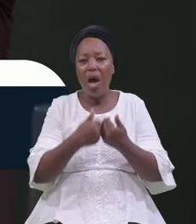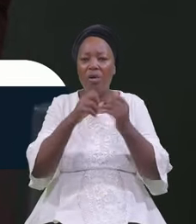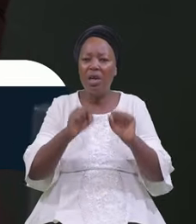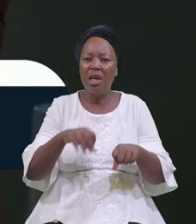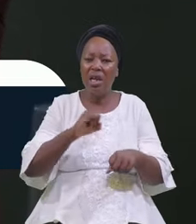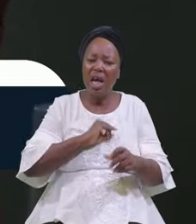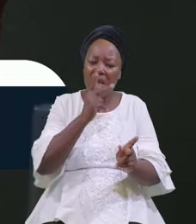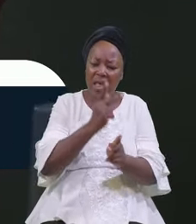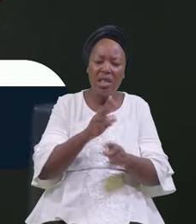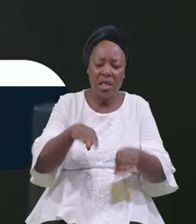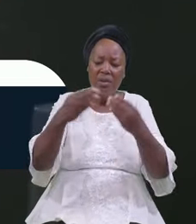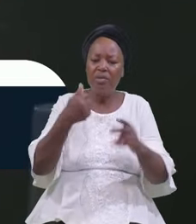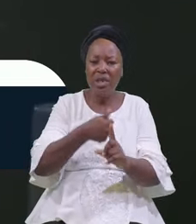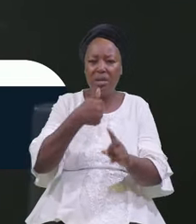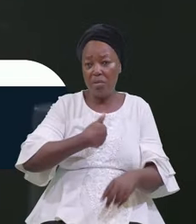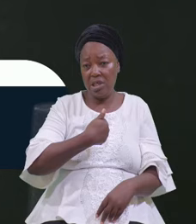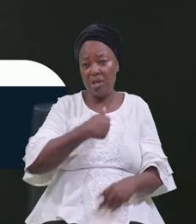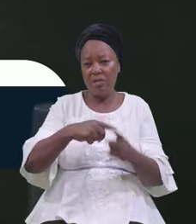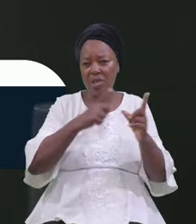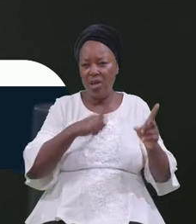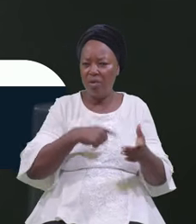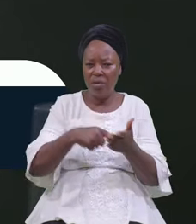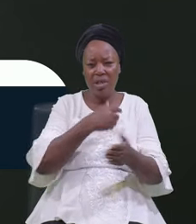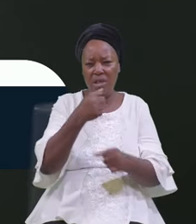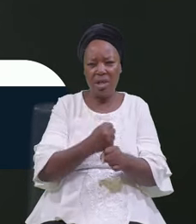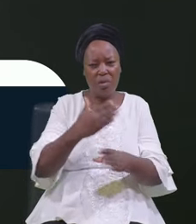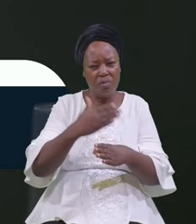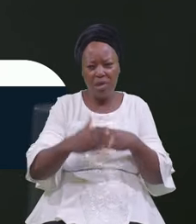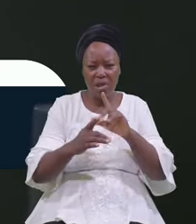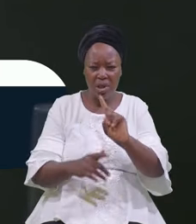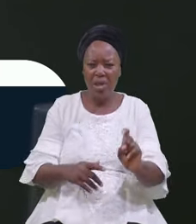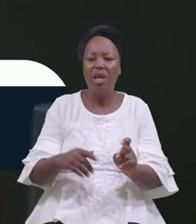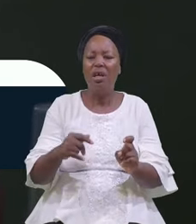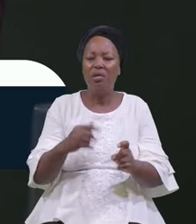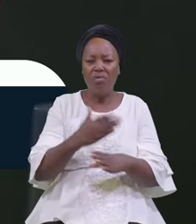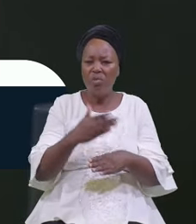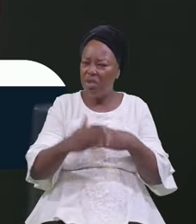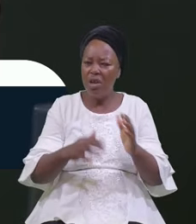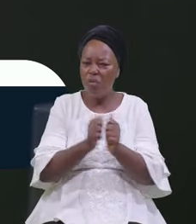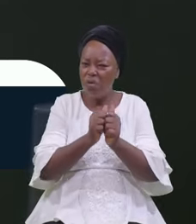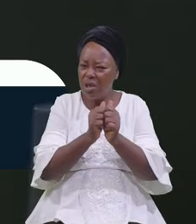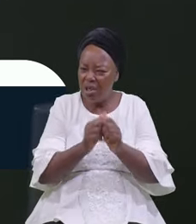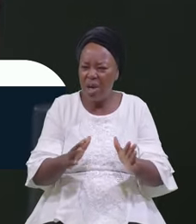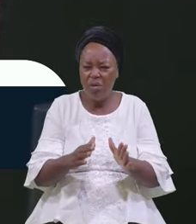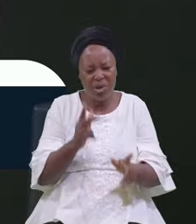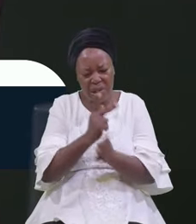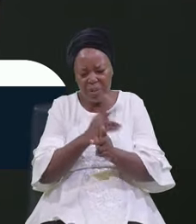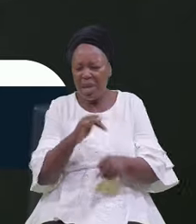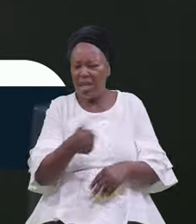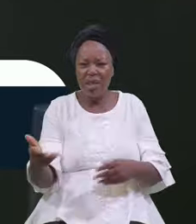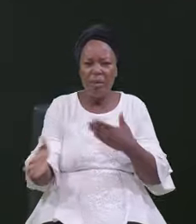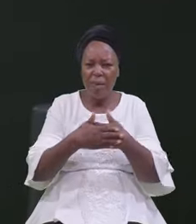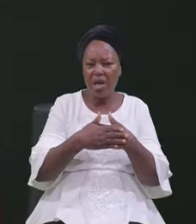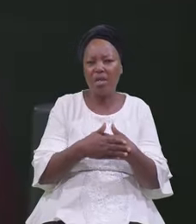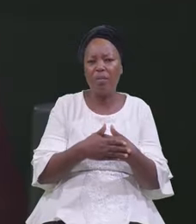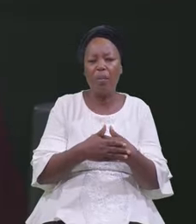give myself to the Lord this year? Completely, totally, without reservation. It